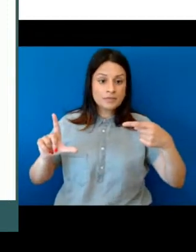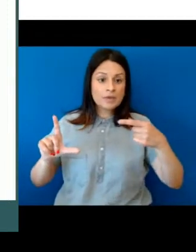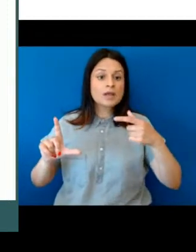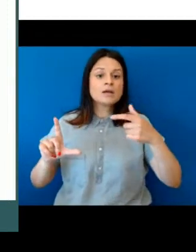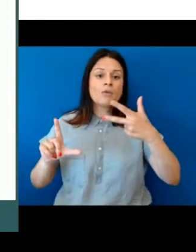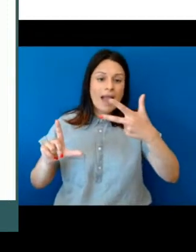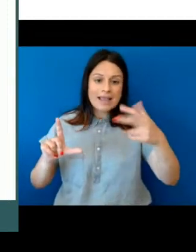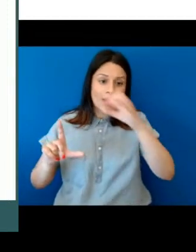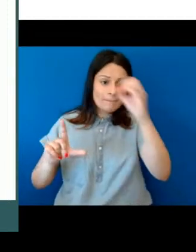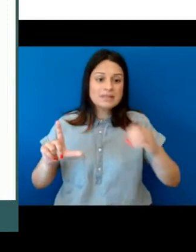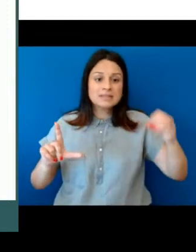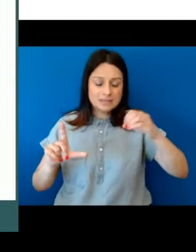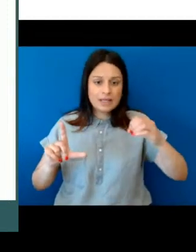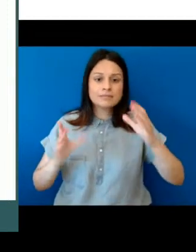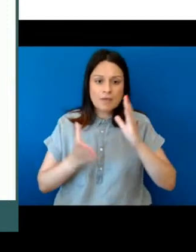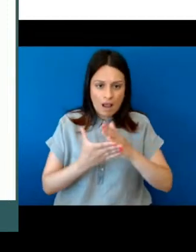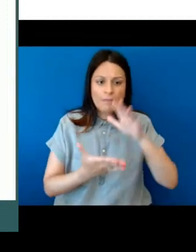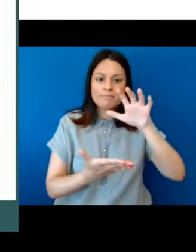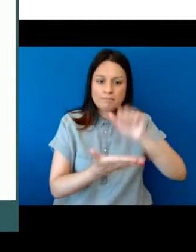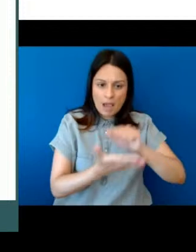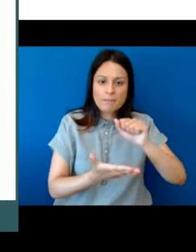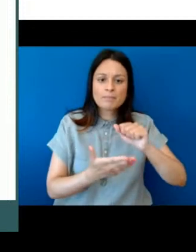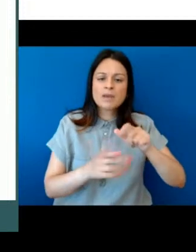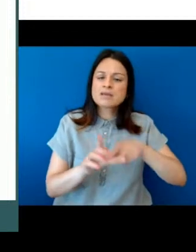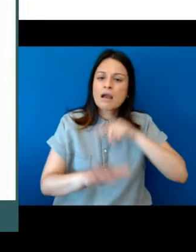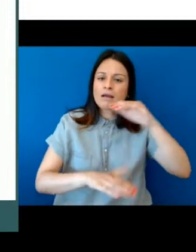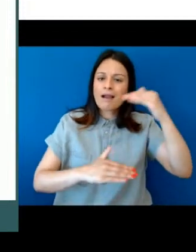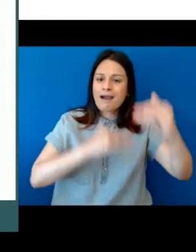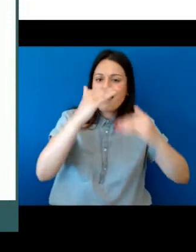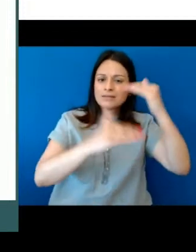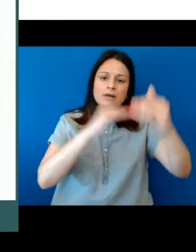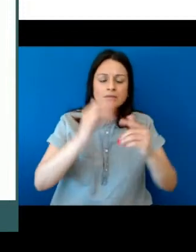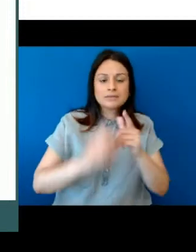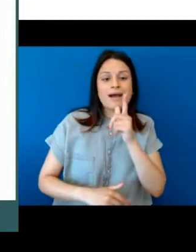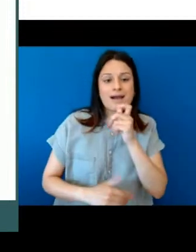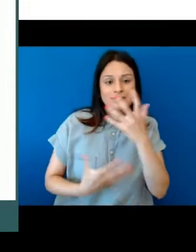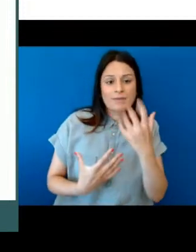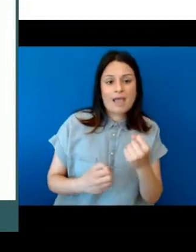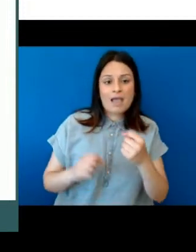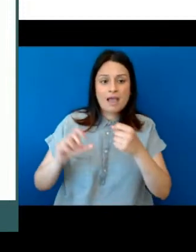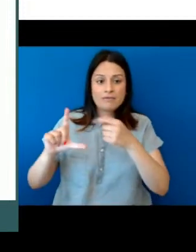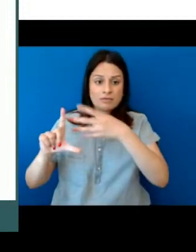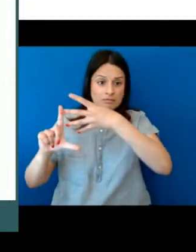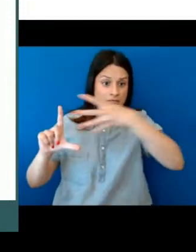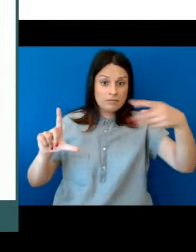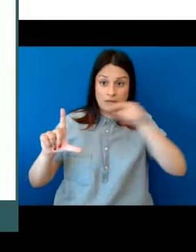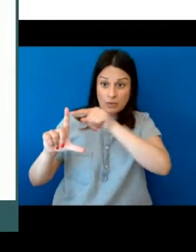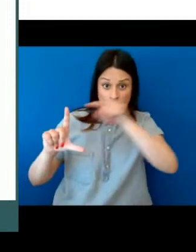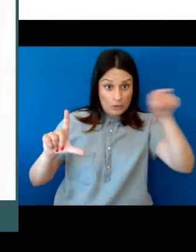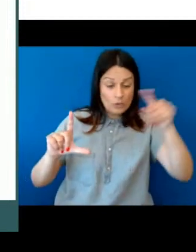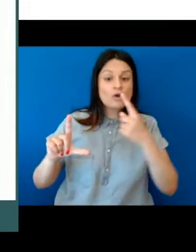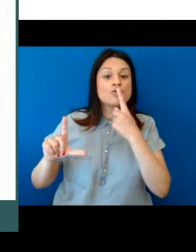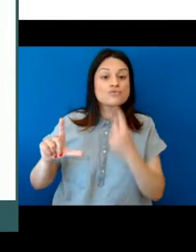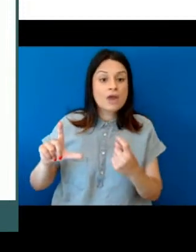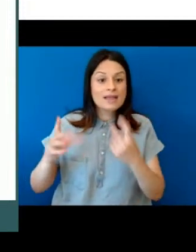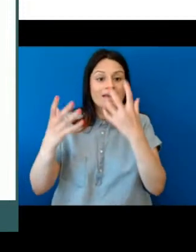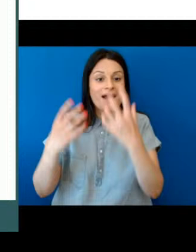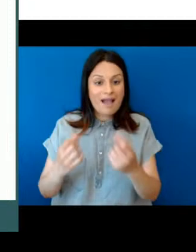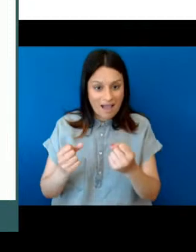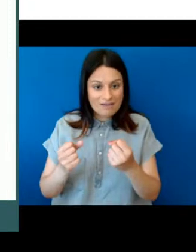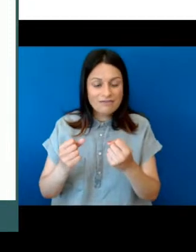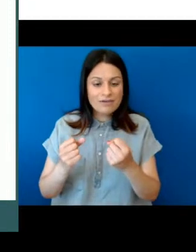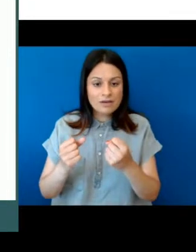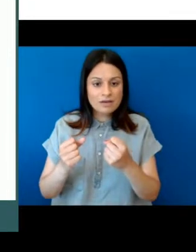asthma. They're young adults. Now look at the red line. These are the ones with allergic rhinitis. Far more of